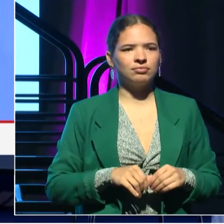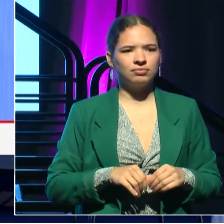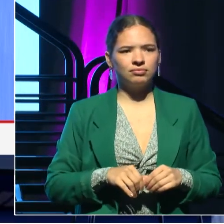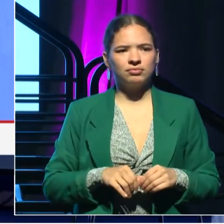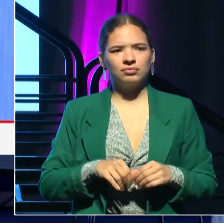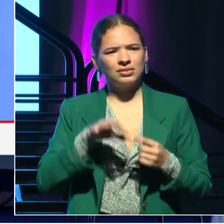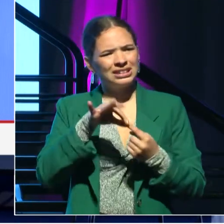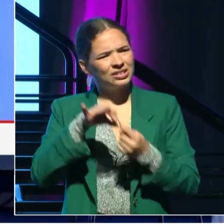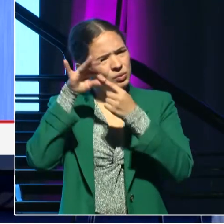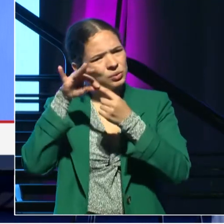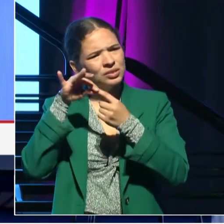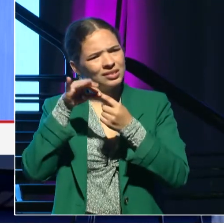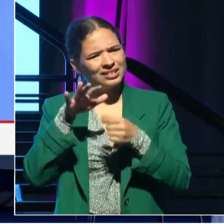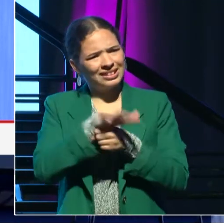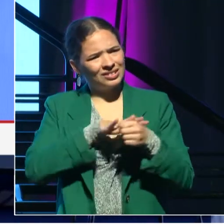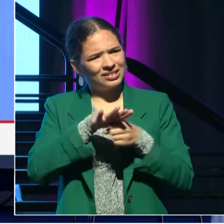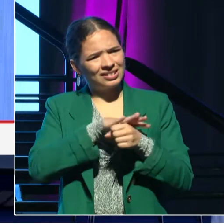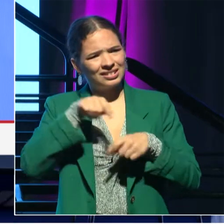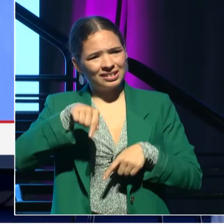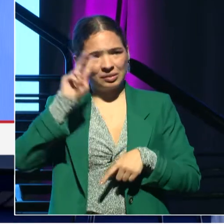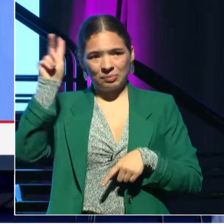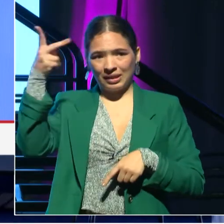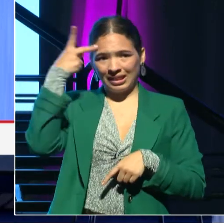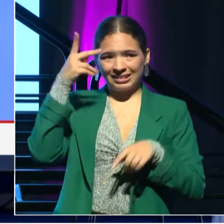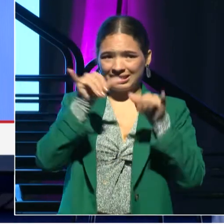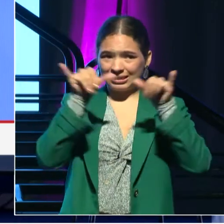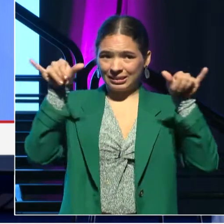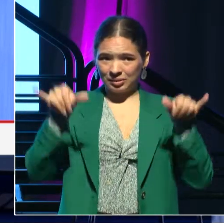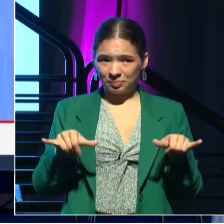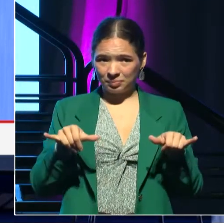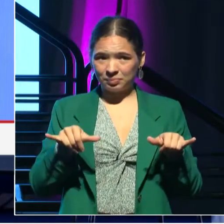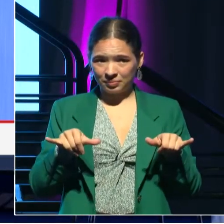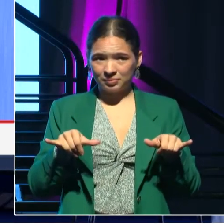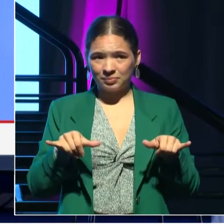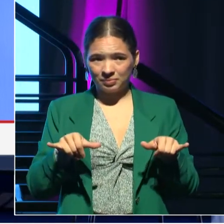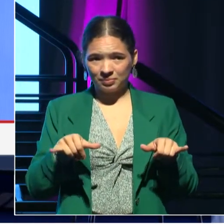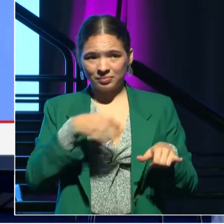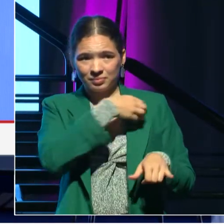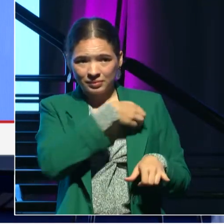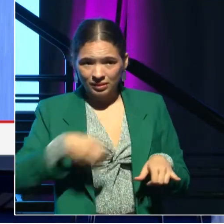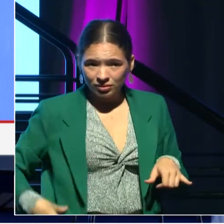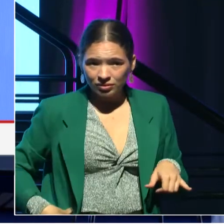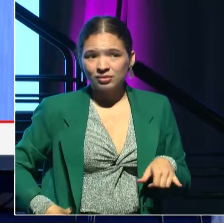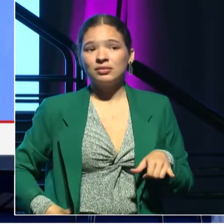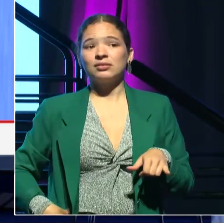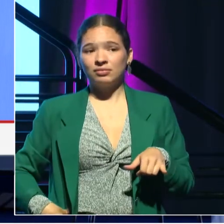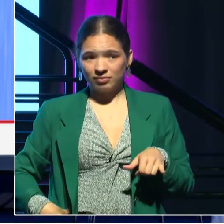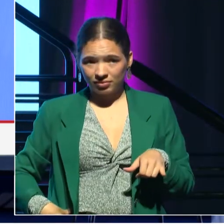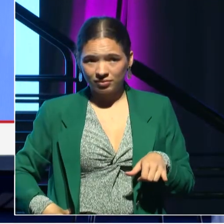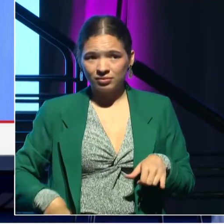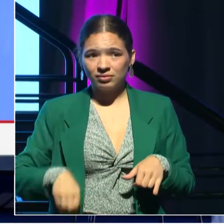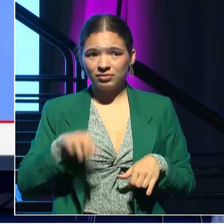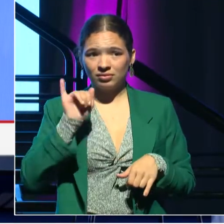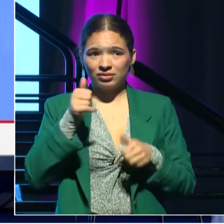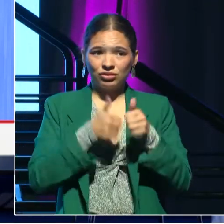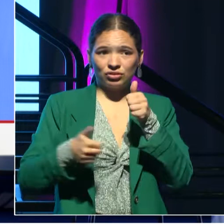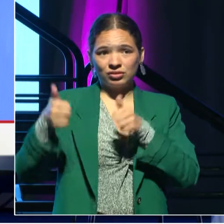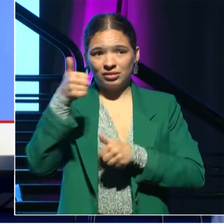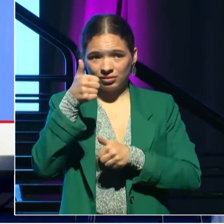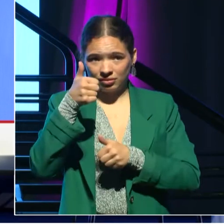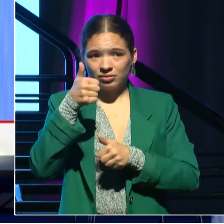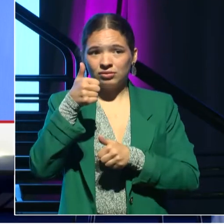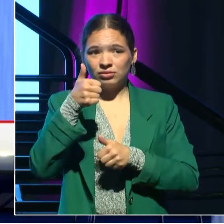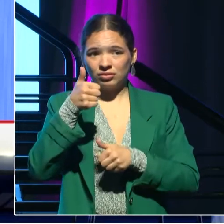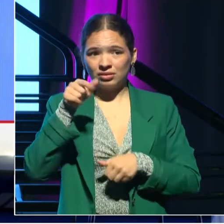system. The mayor, the chief executive, functions as a governor, a